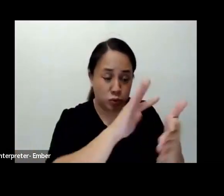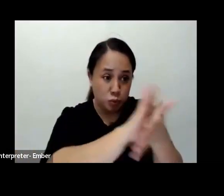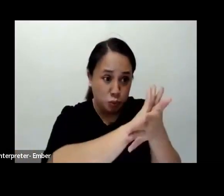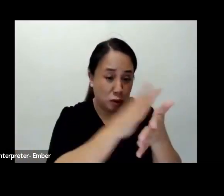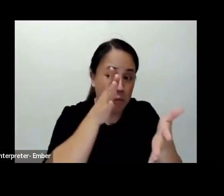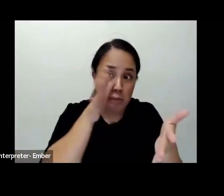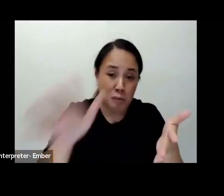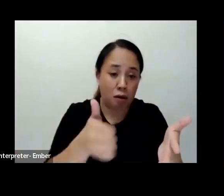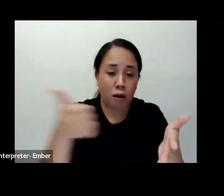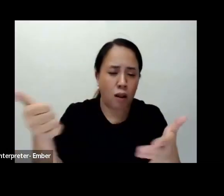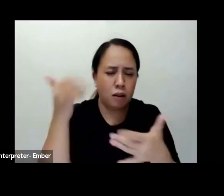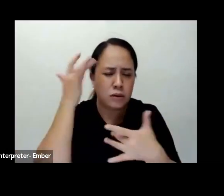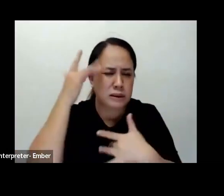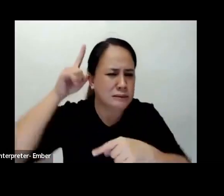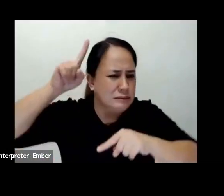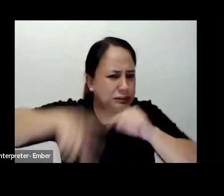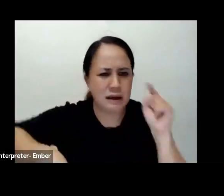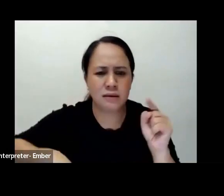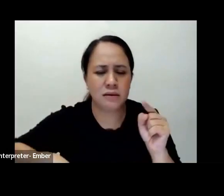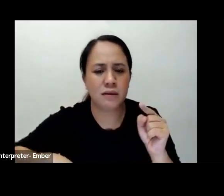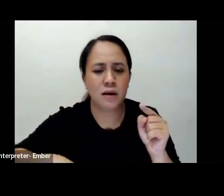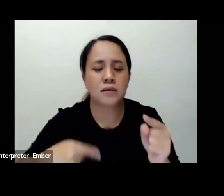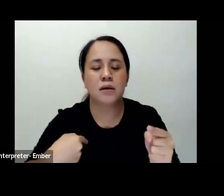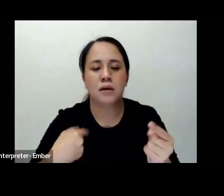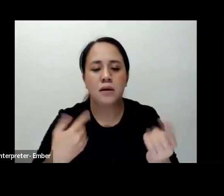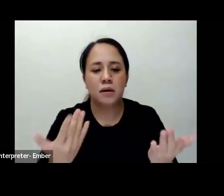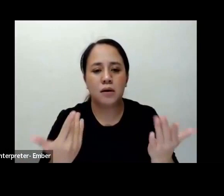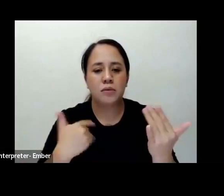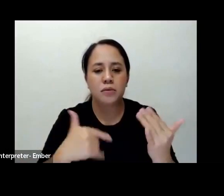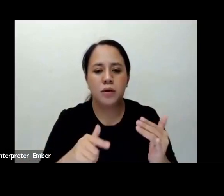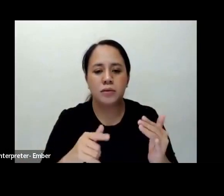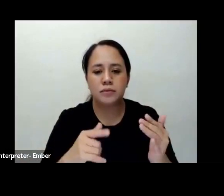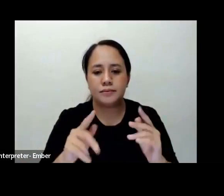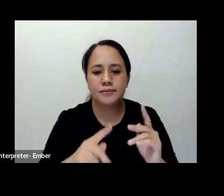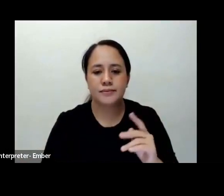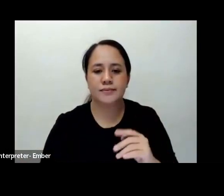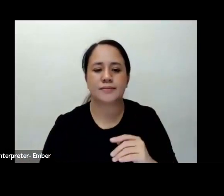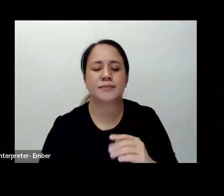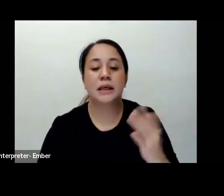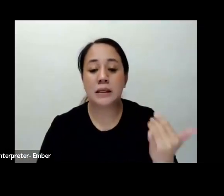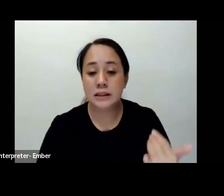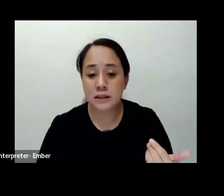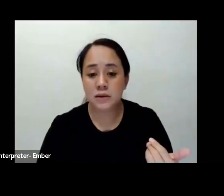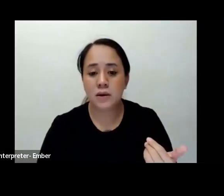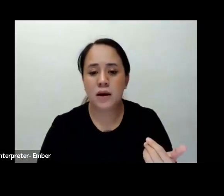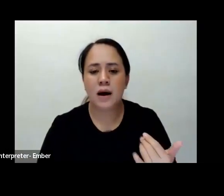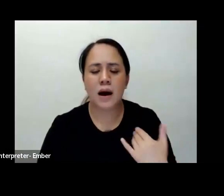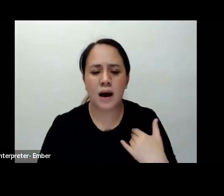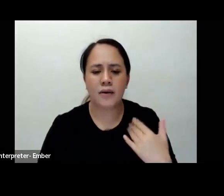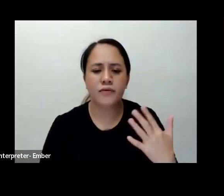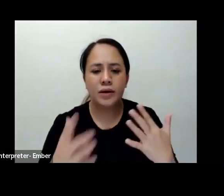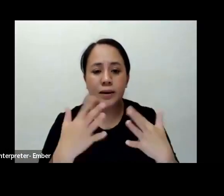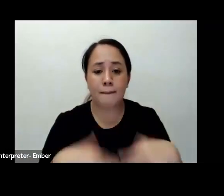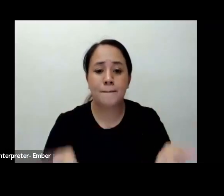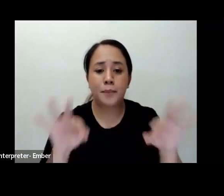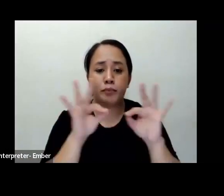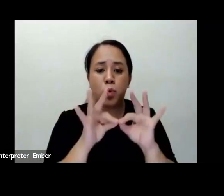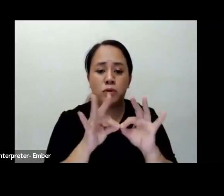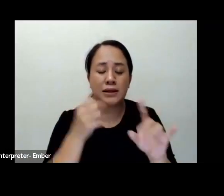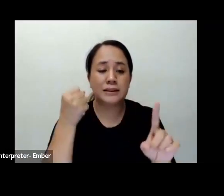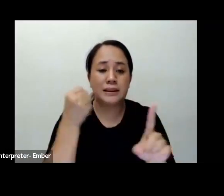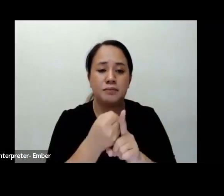about the rest of the health problems of our population. So it has a very important impact